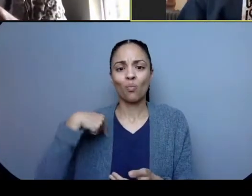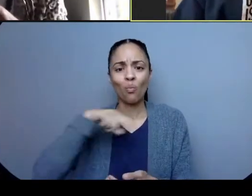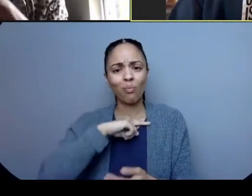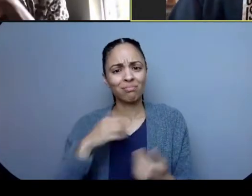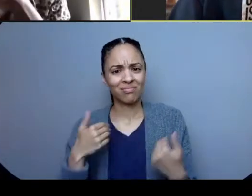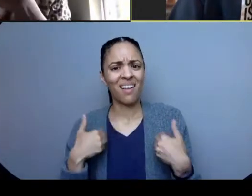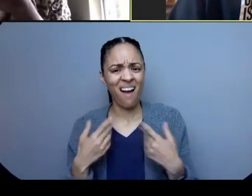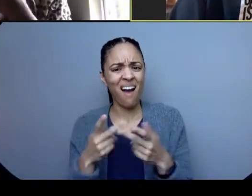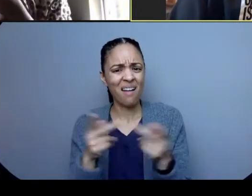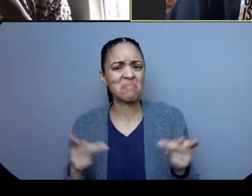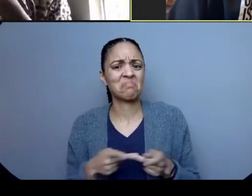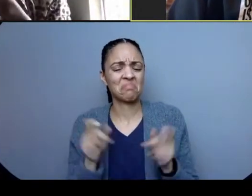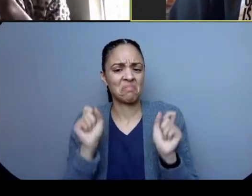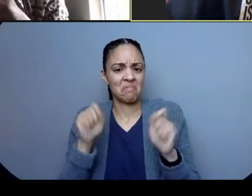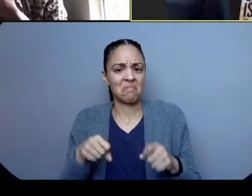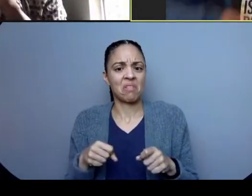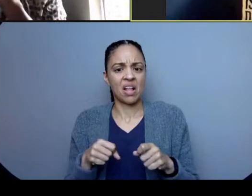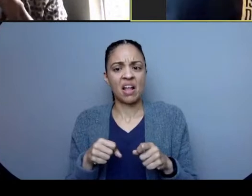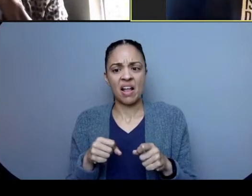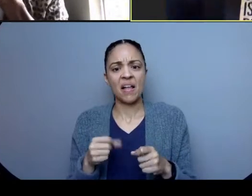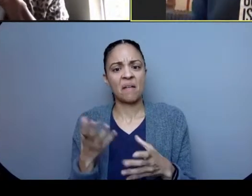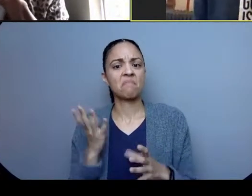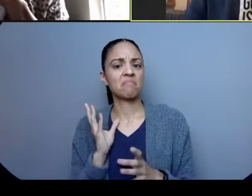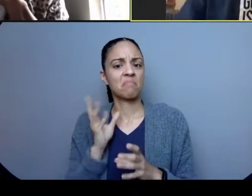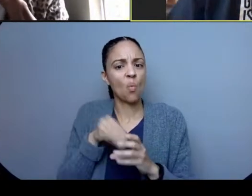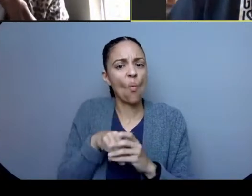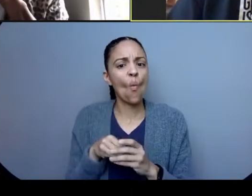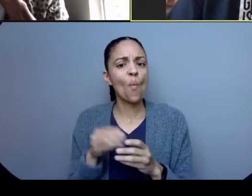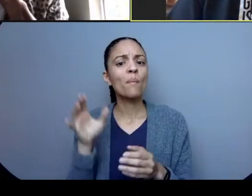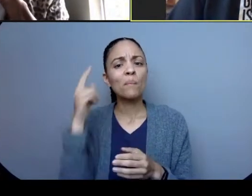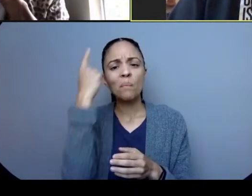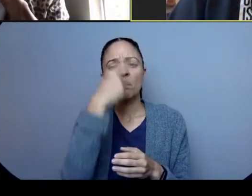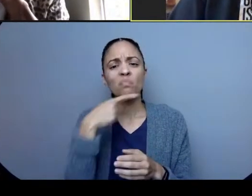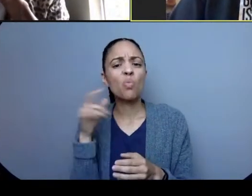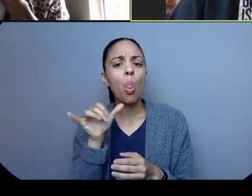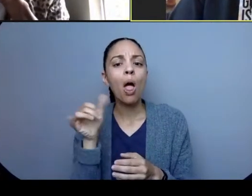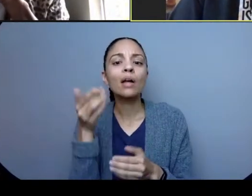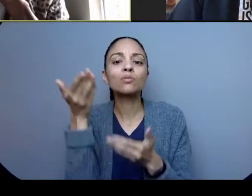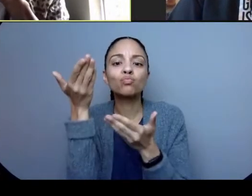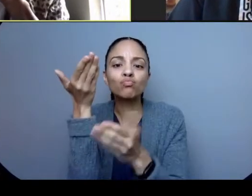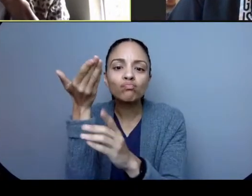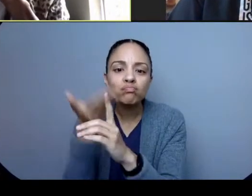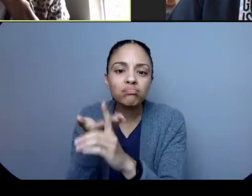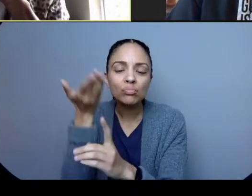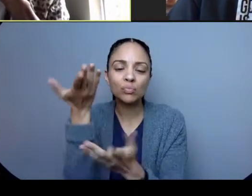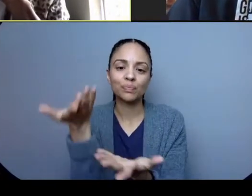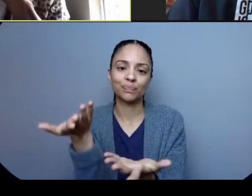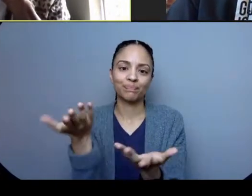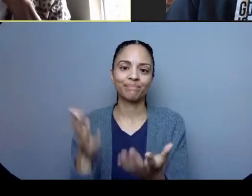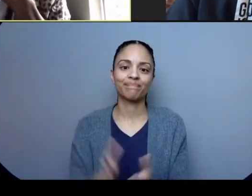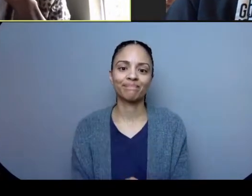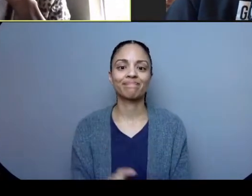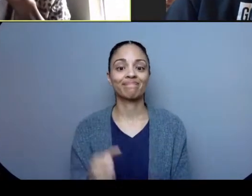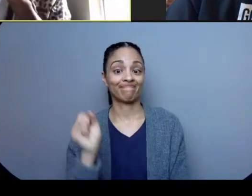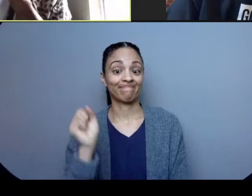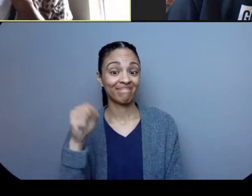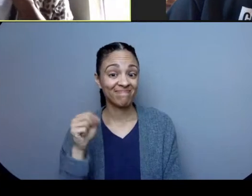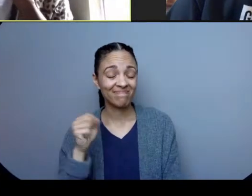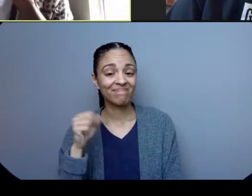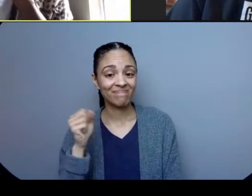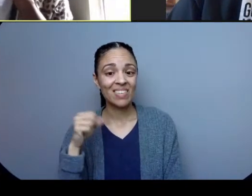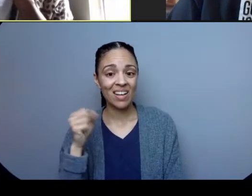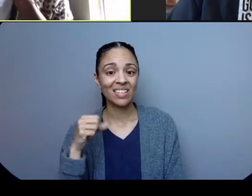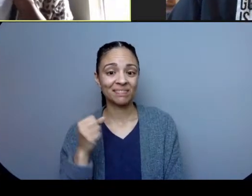mean? Yep. And then we, again, take control of the whole industry some more. Yeah. Yeah. It's a hard